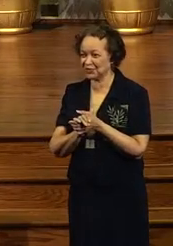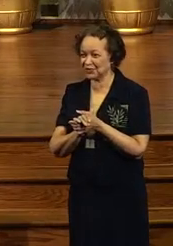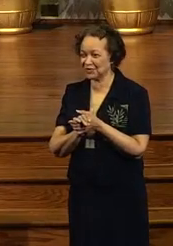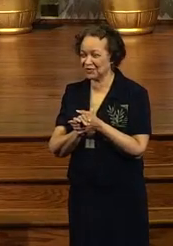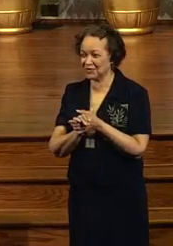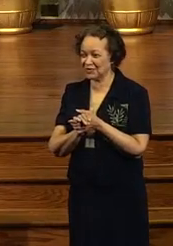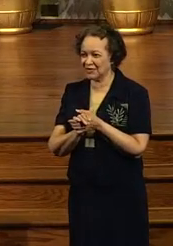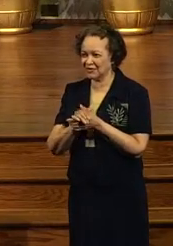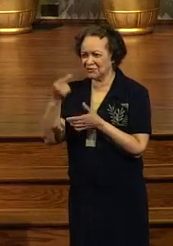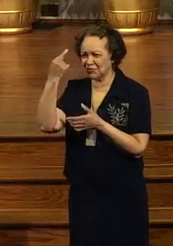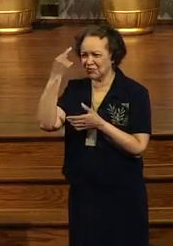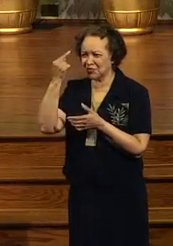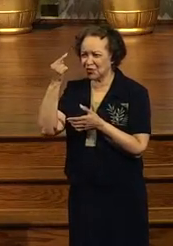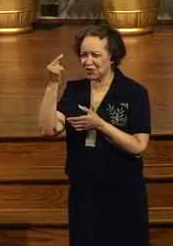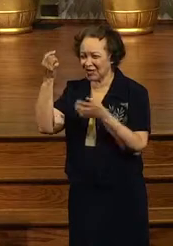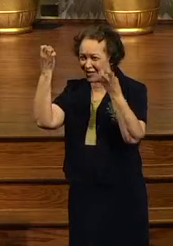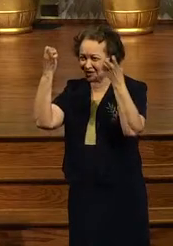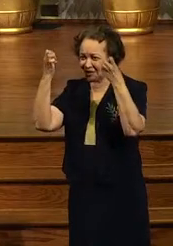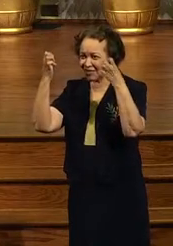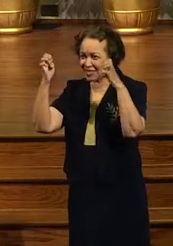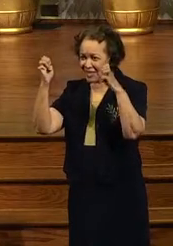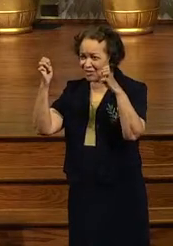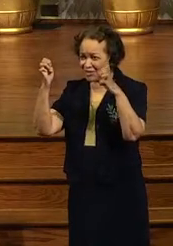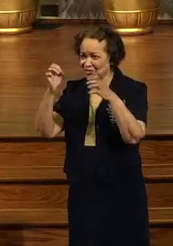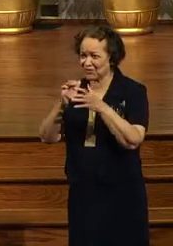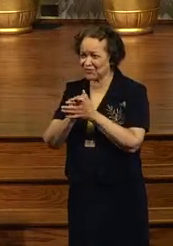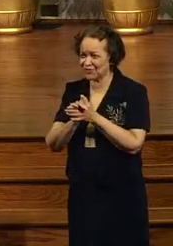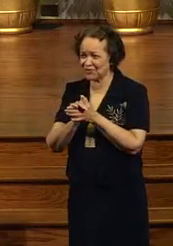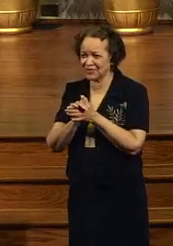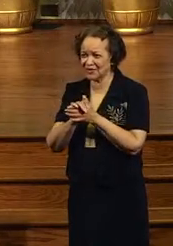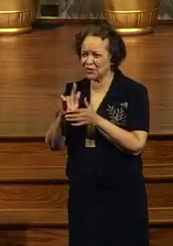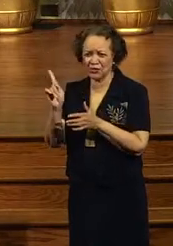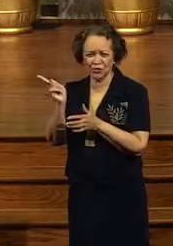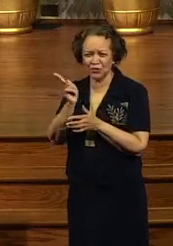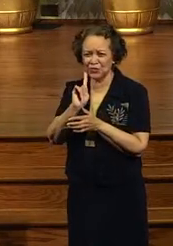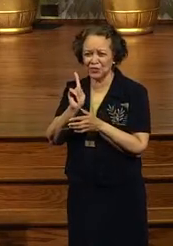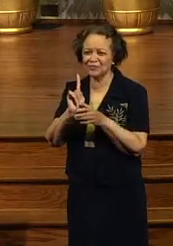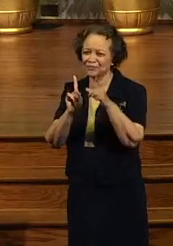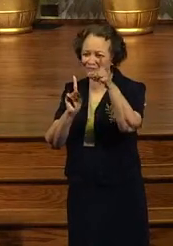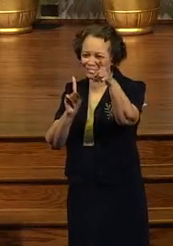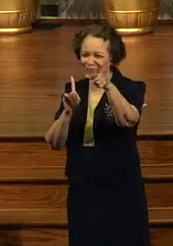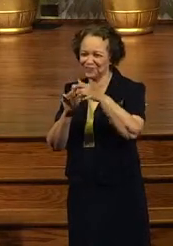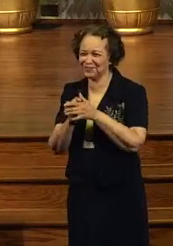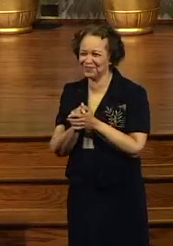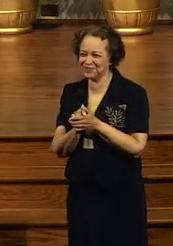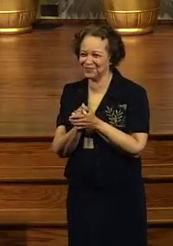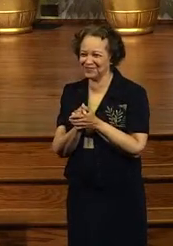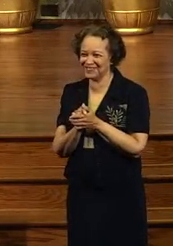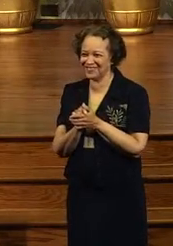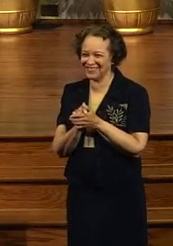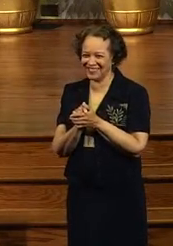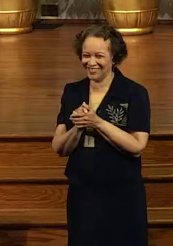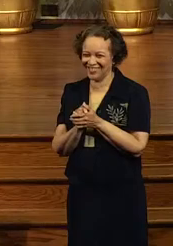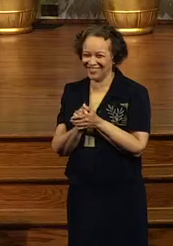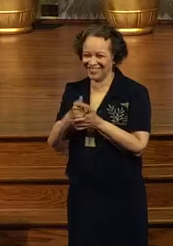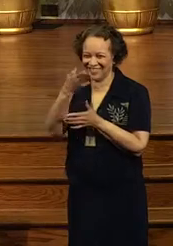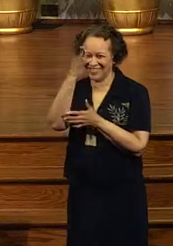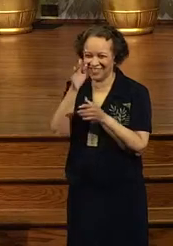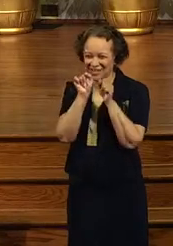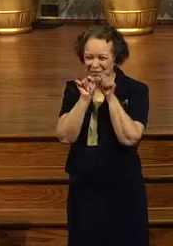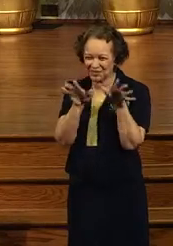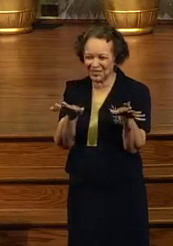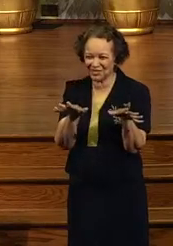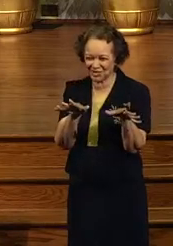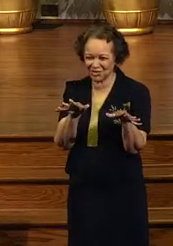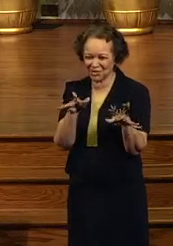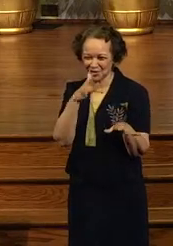of education, and he was nominated. So Brother Davis, I know he's here somewhere. I saw him earlier. There he is. Willie, God bless you, man. We appreciate